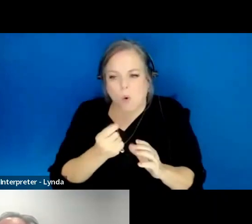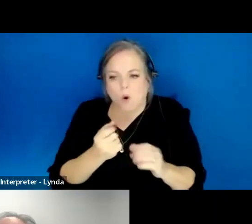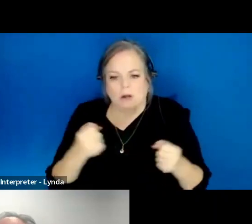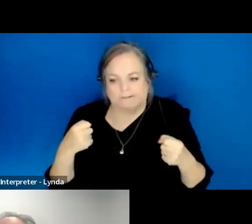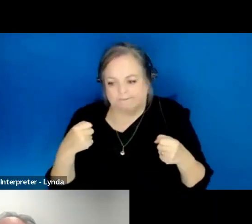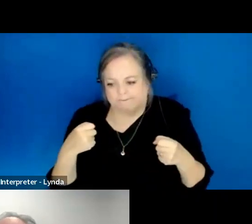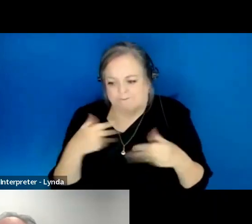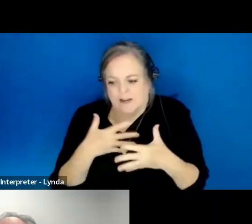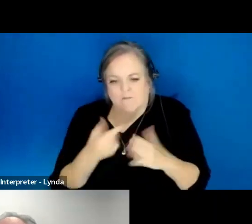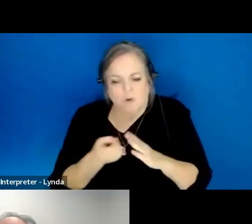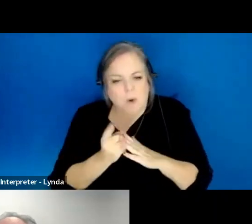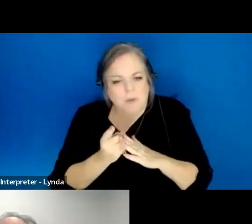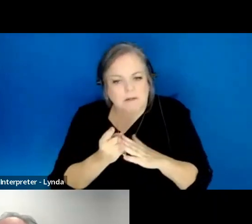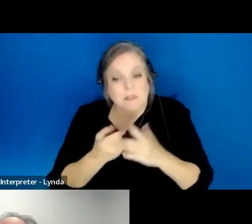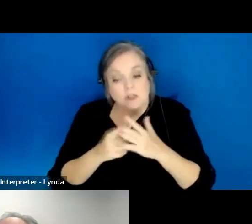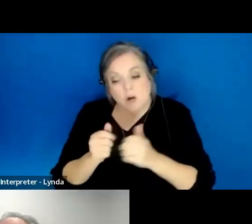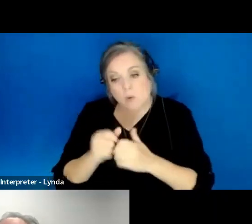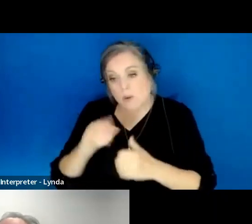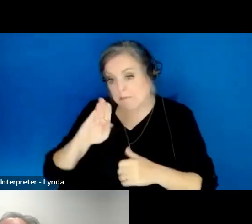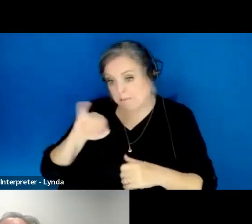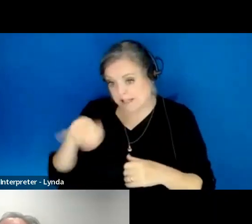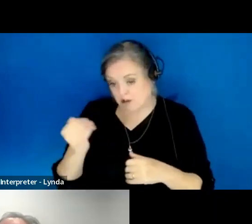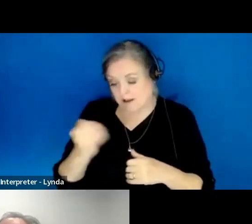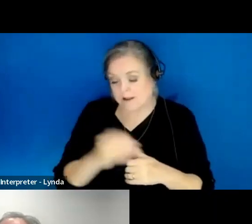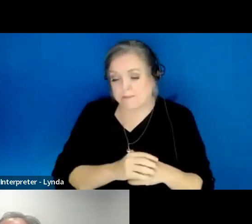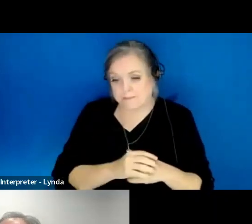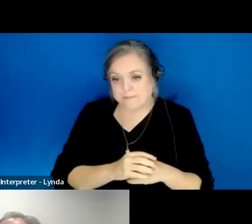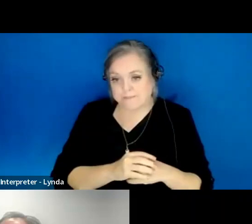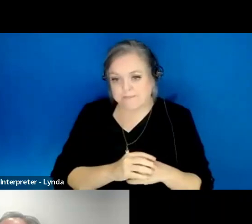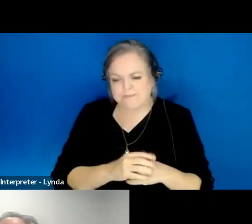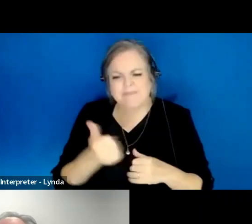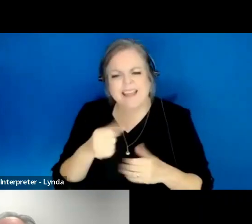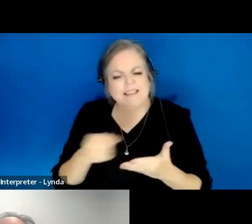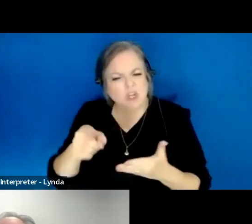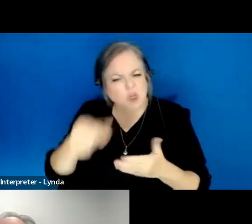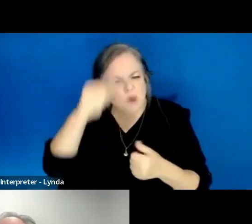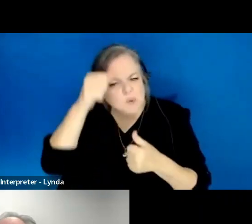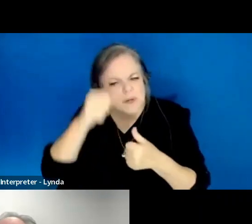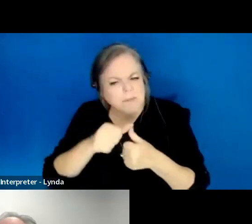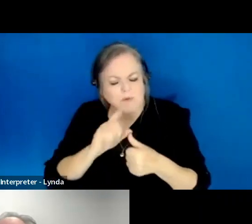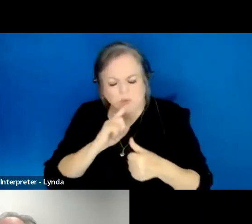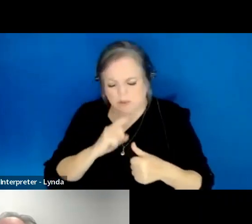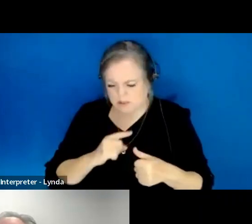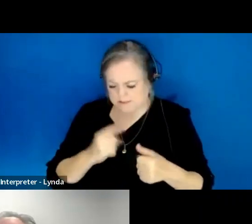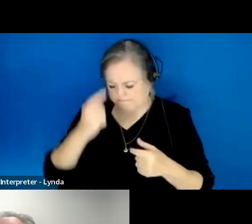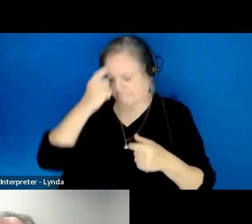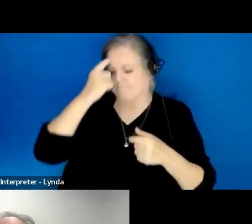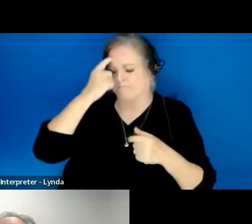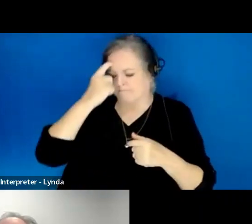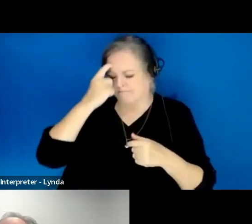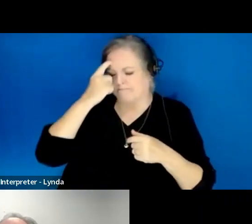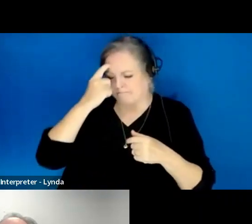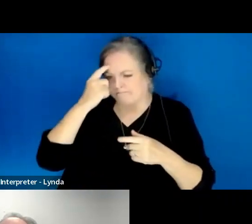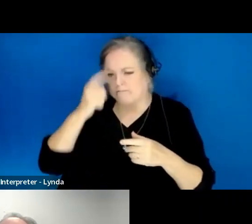moment. So let's start with you, BJ. Did you have anything that you remember that really stuck out in your experience